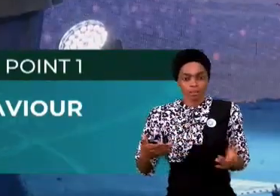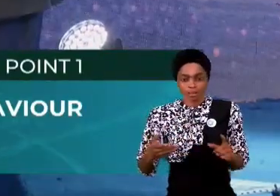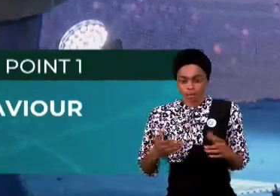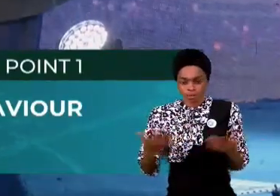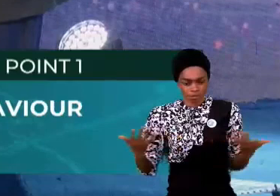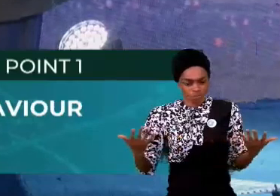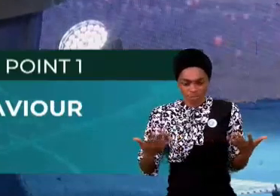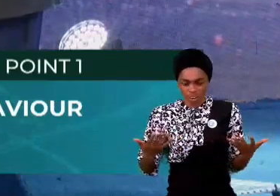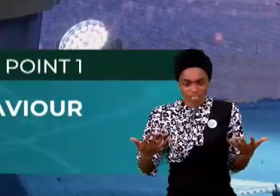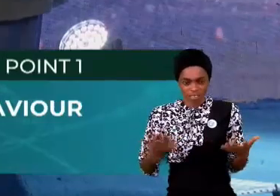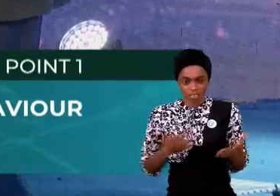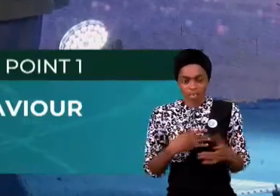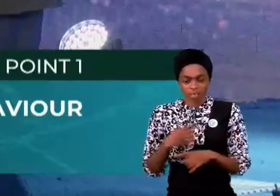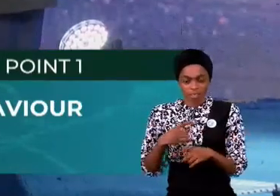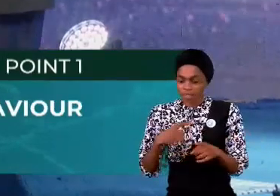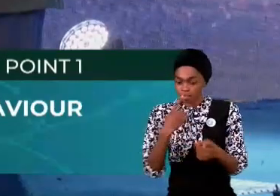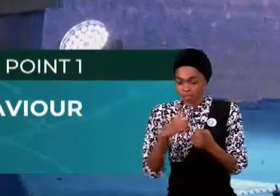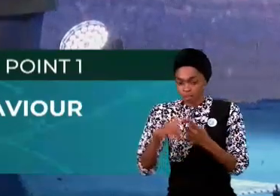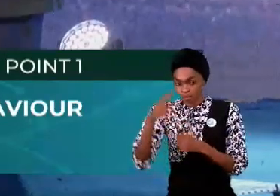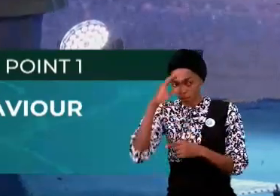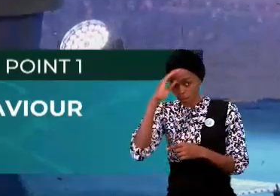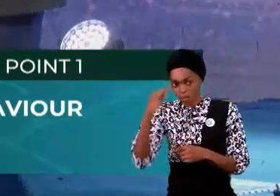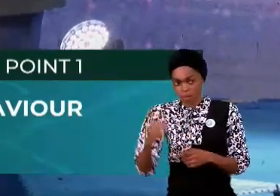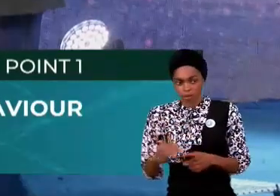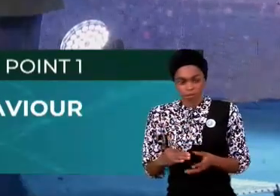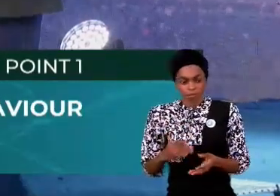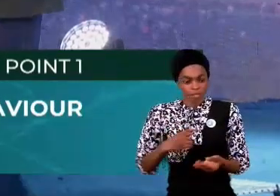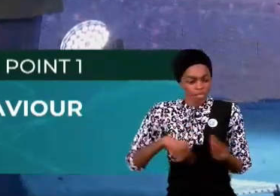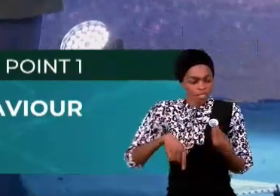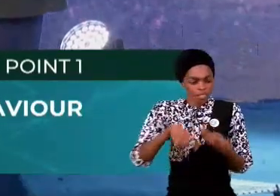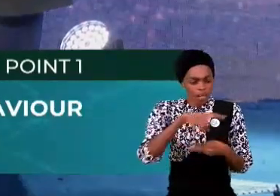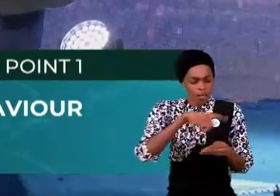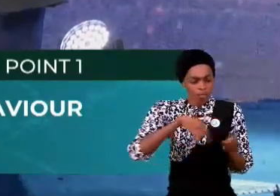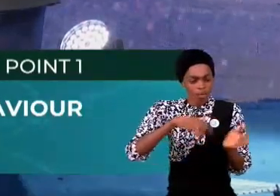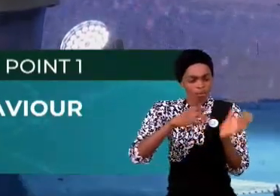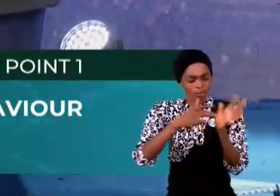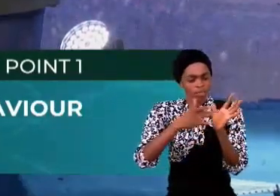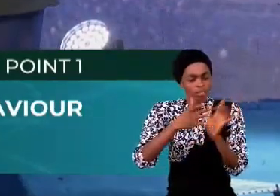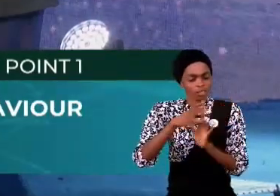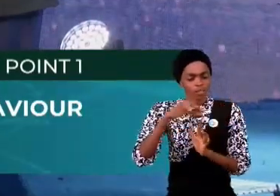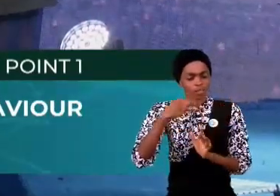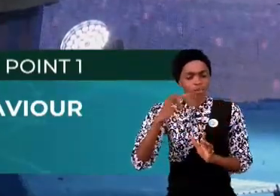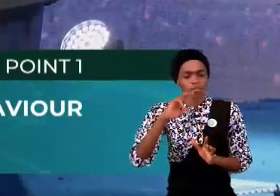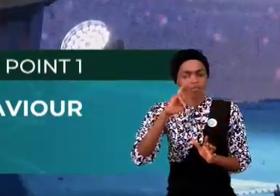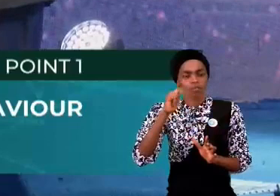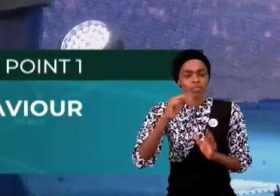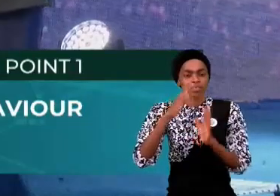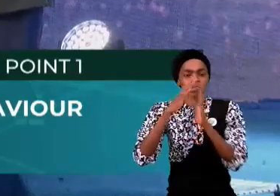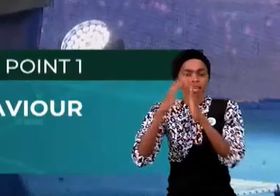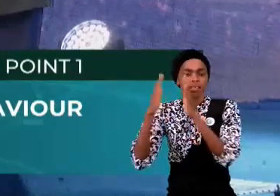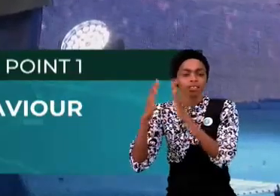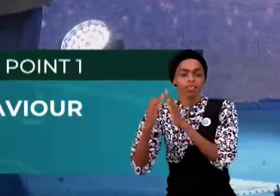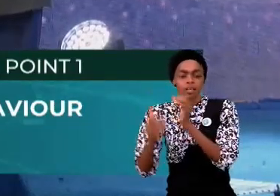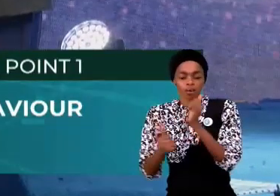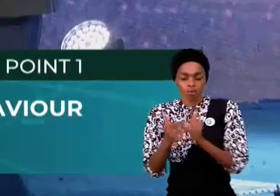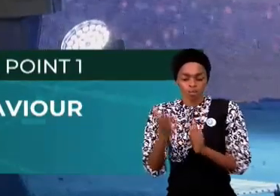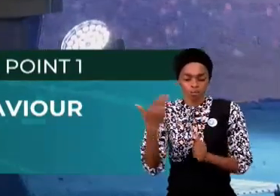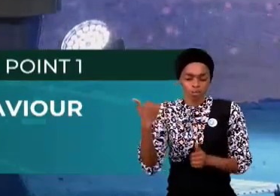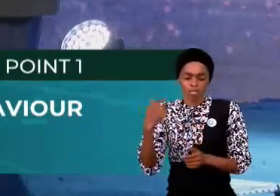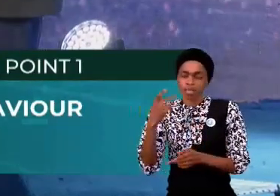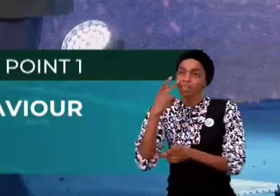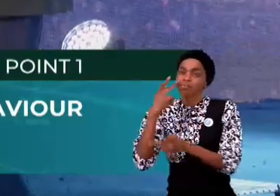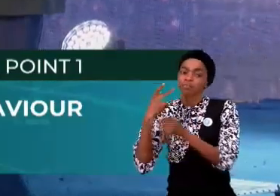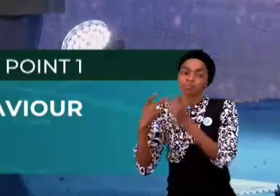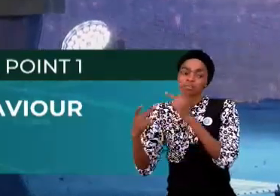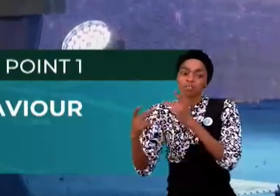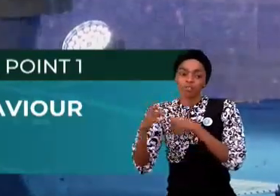which was a prophet, mighty in deed and word before God and